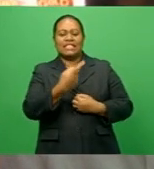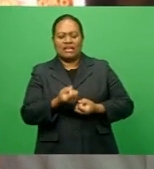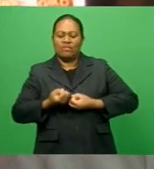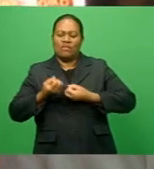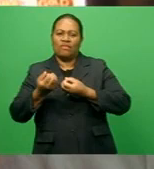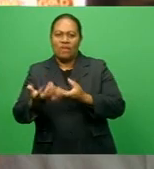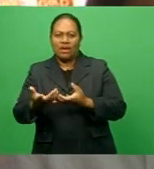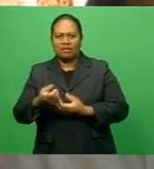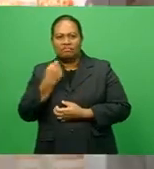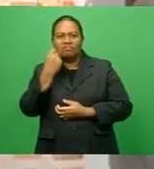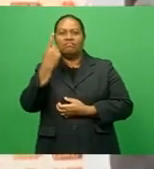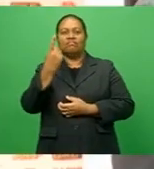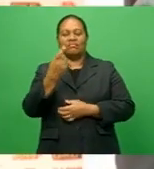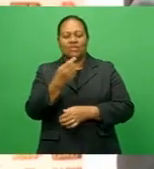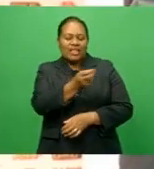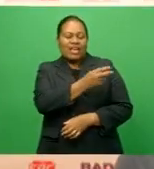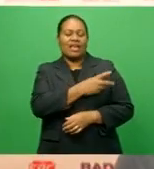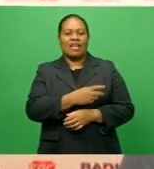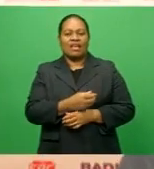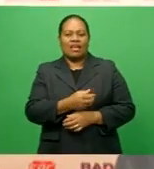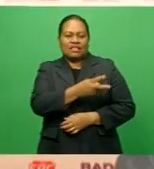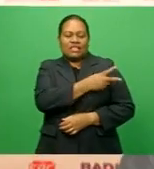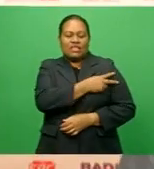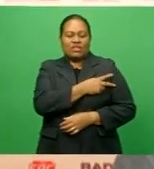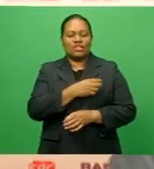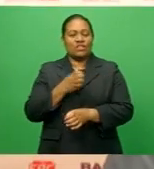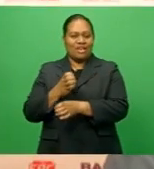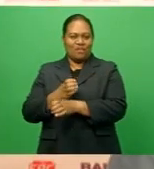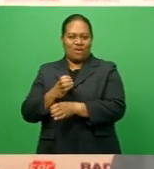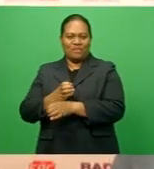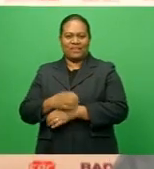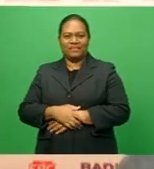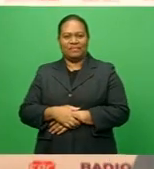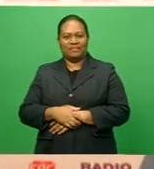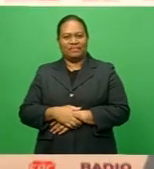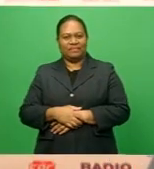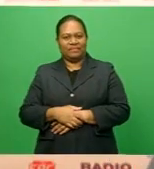of security to the employees. Hopefully this will